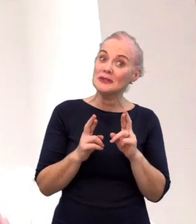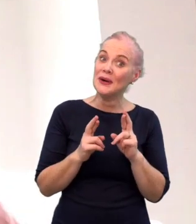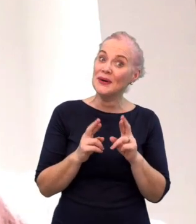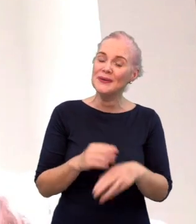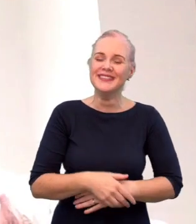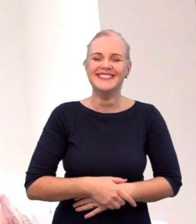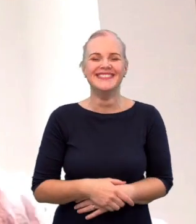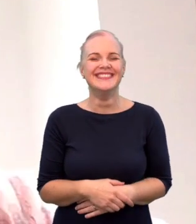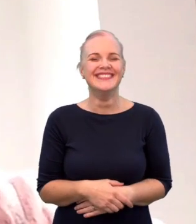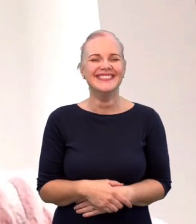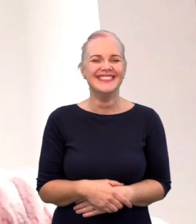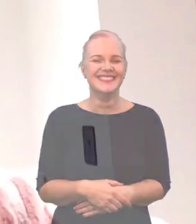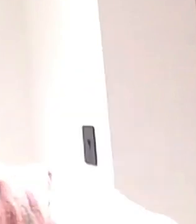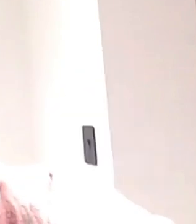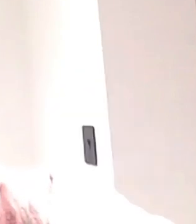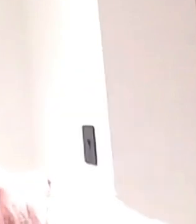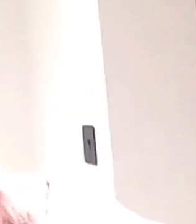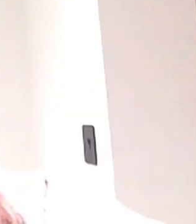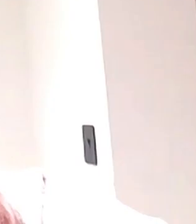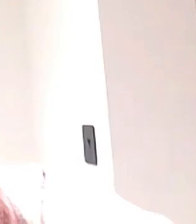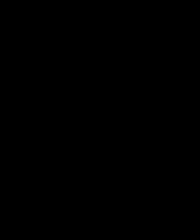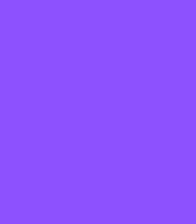that works really well. I hope, anyway.